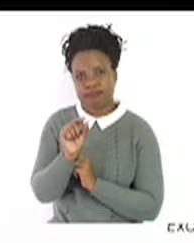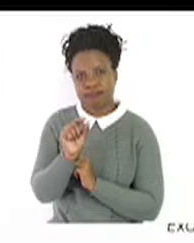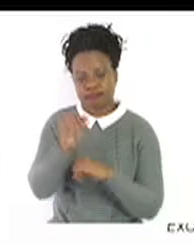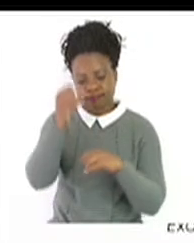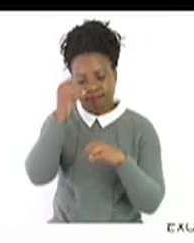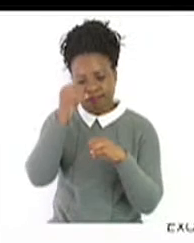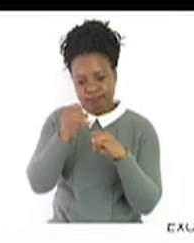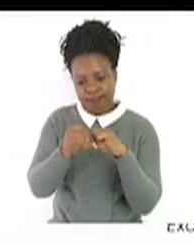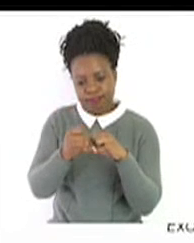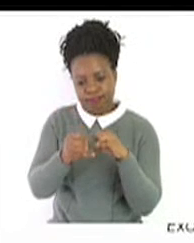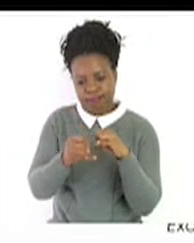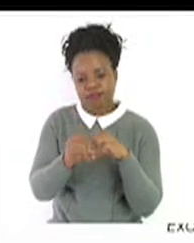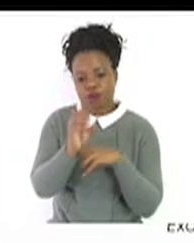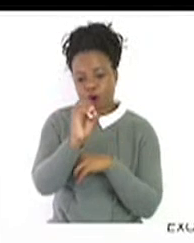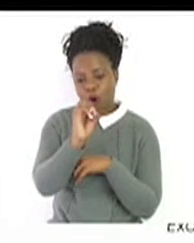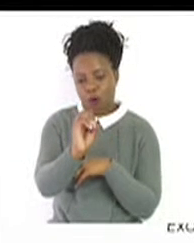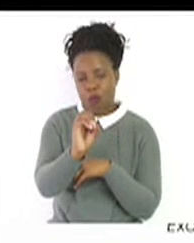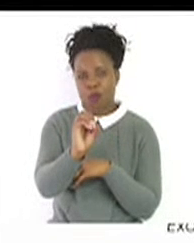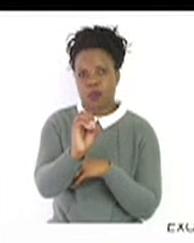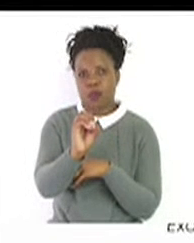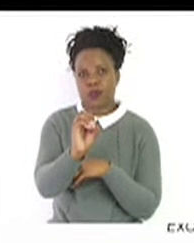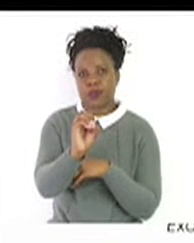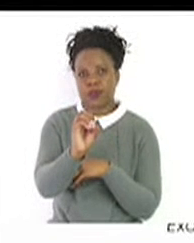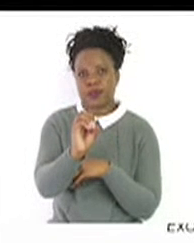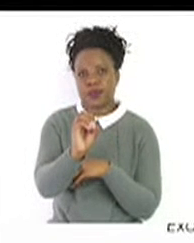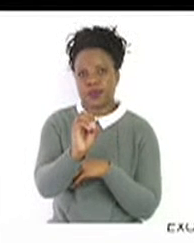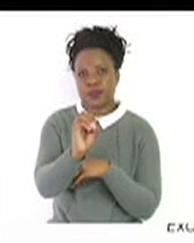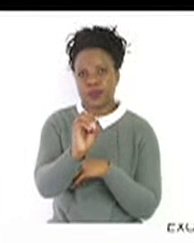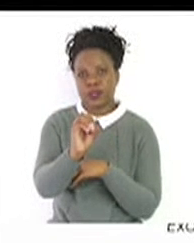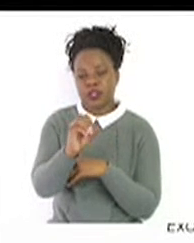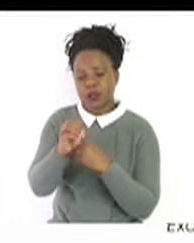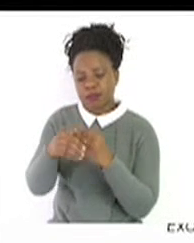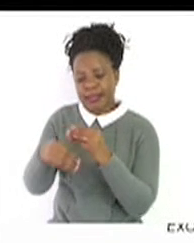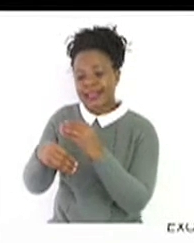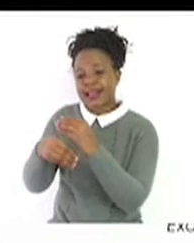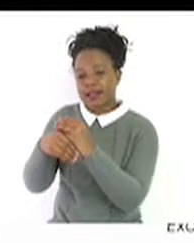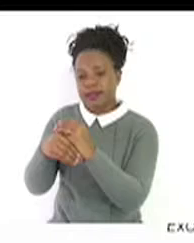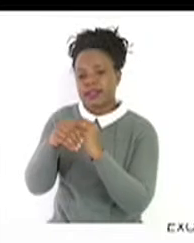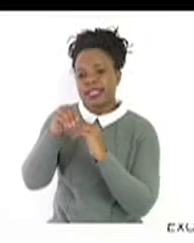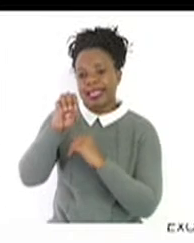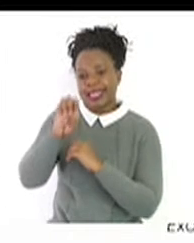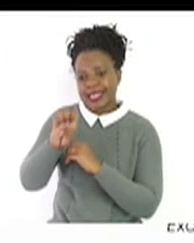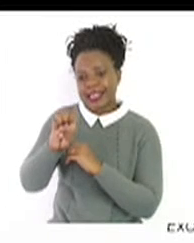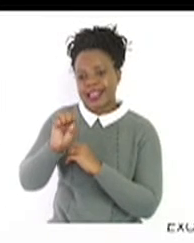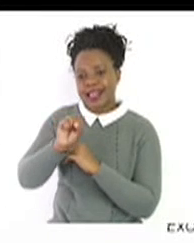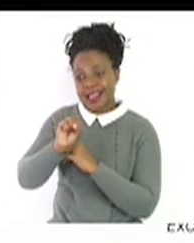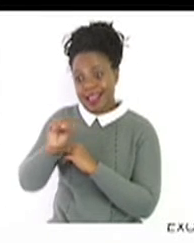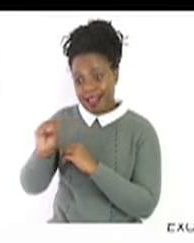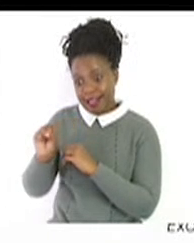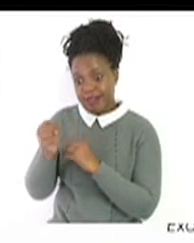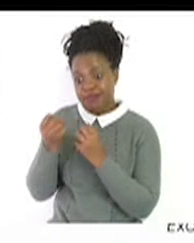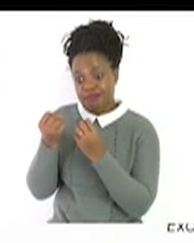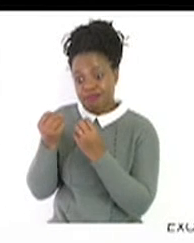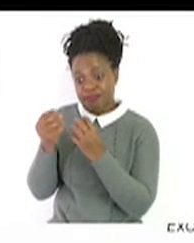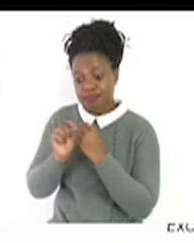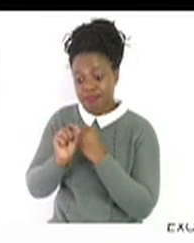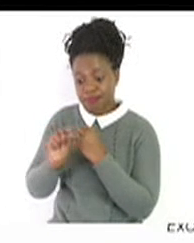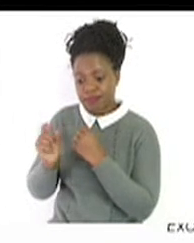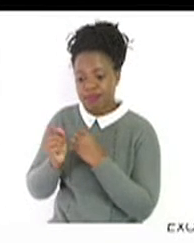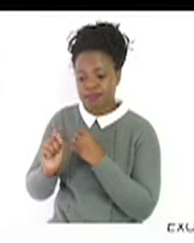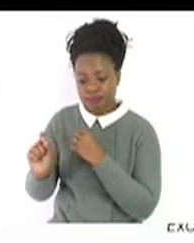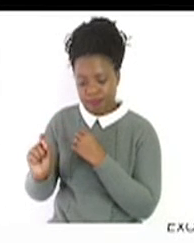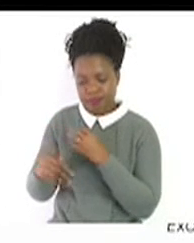ends in an O, then we add ES in their plural form.